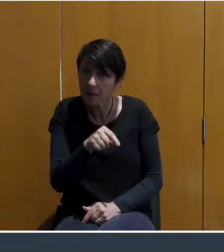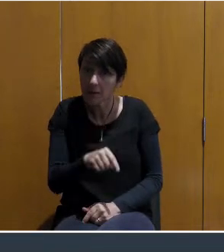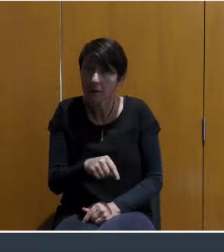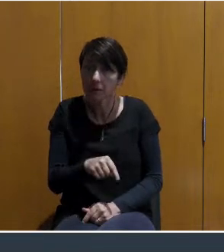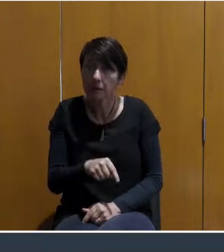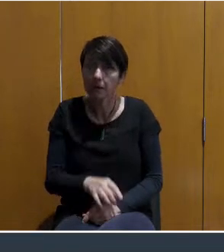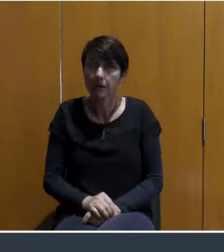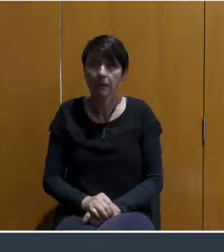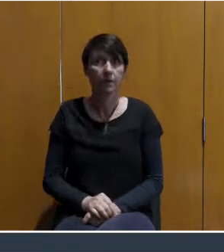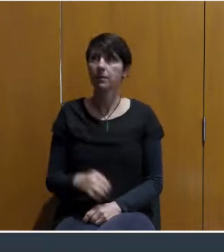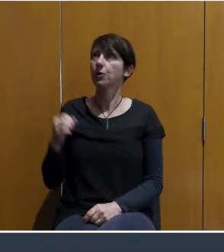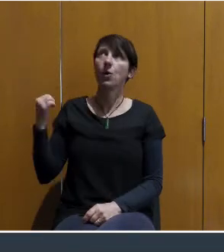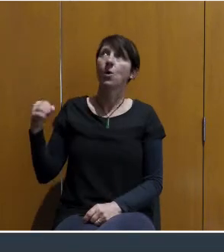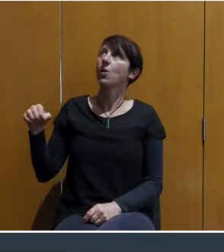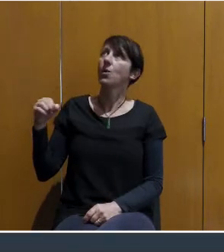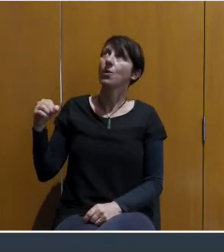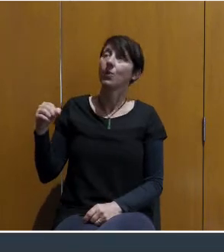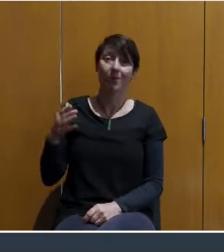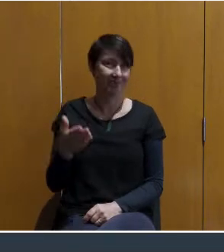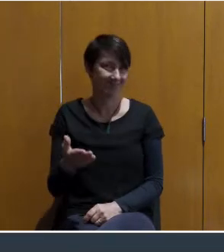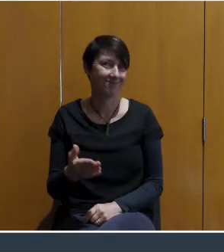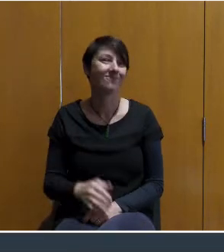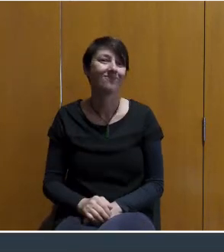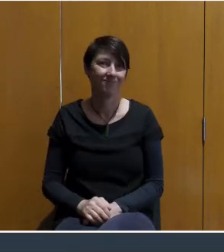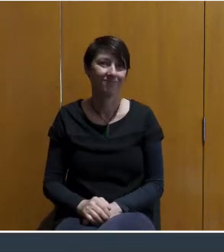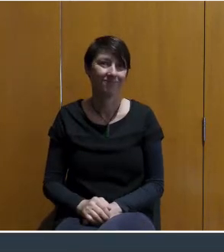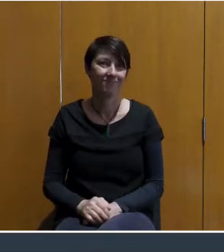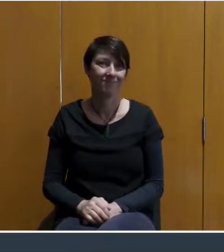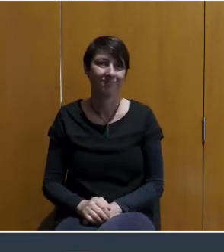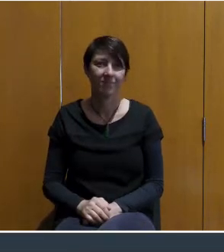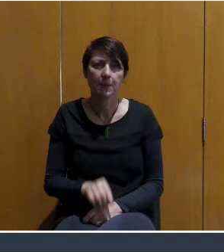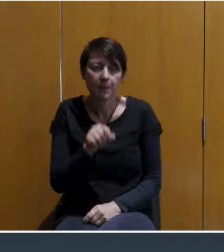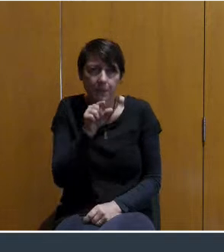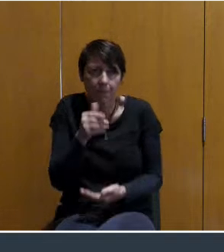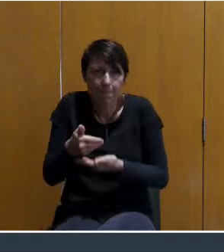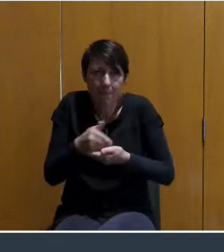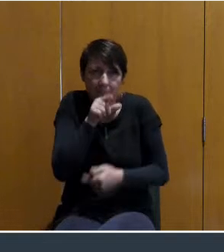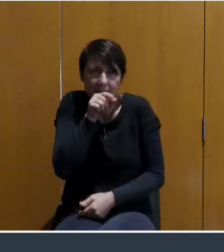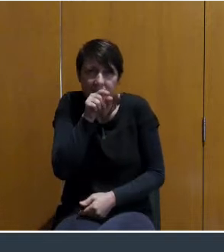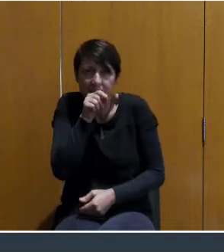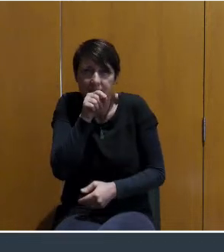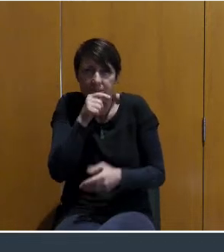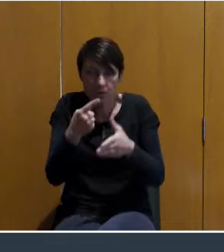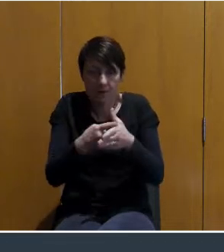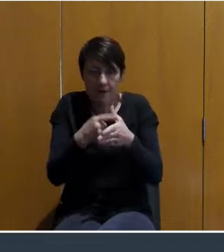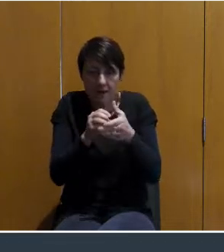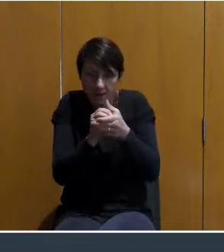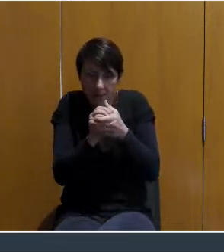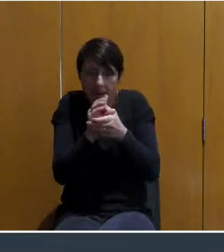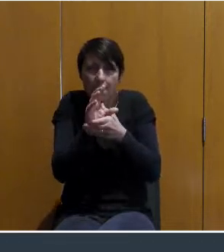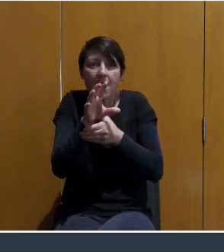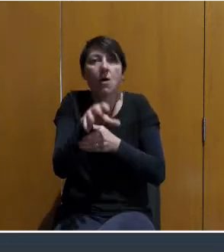Oh, no. So I want you to, and also these chicks, once they hatch, they become